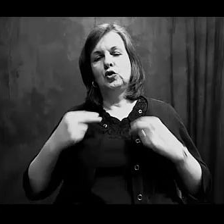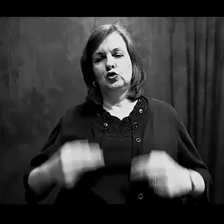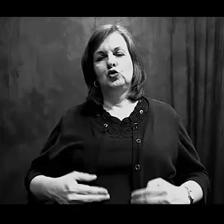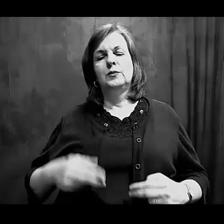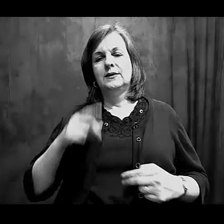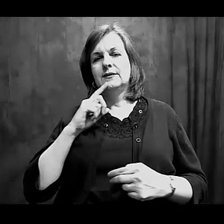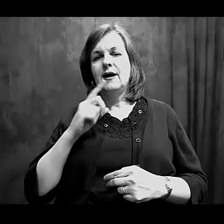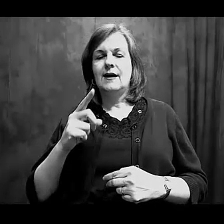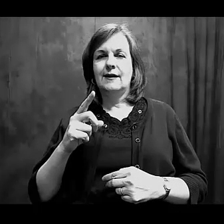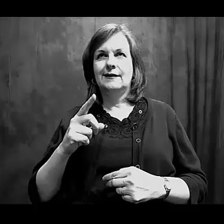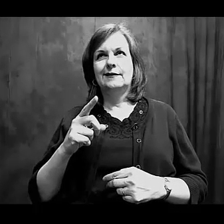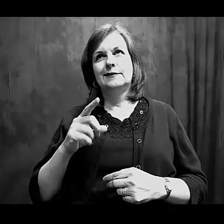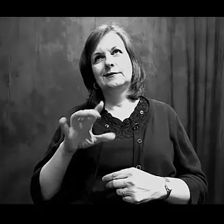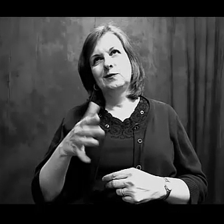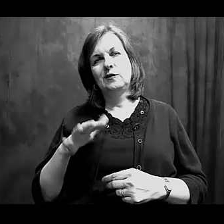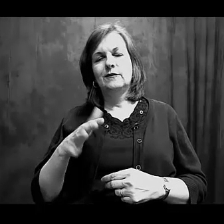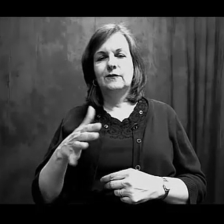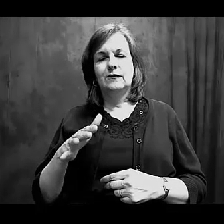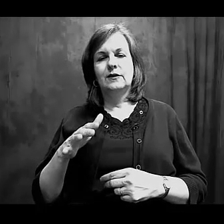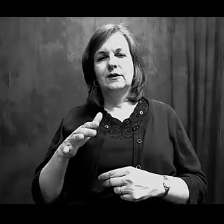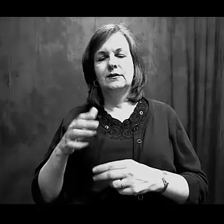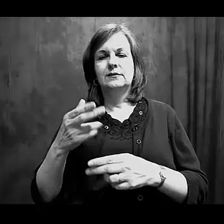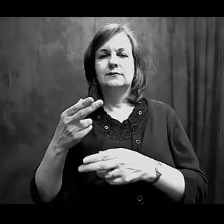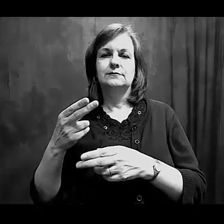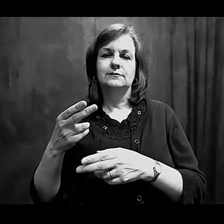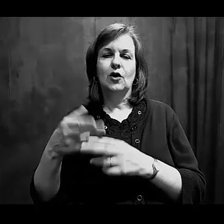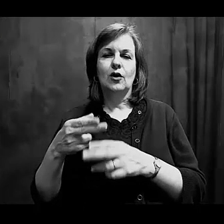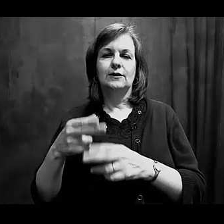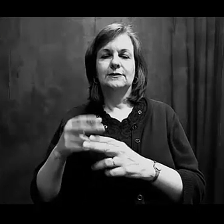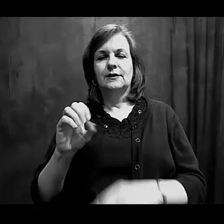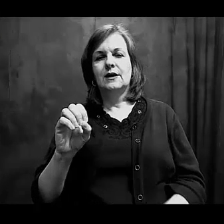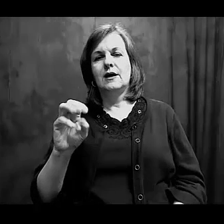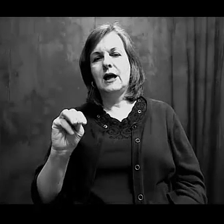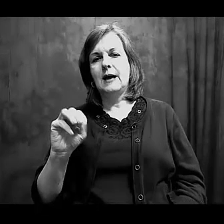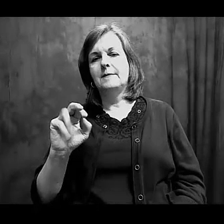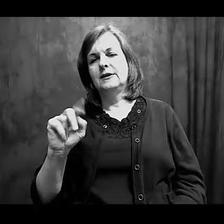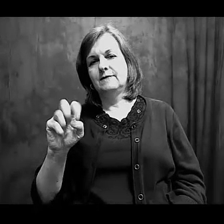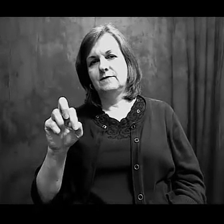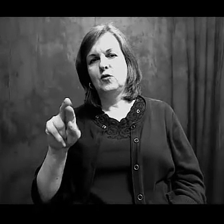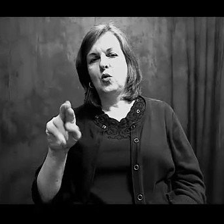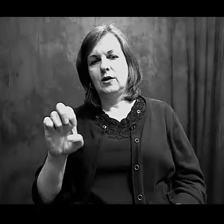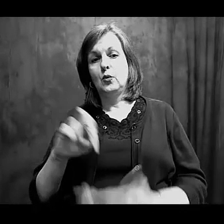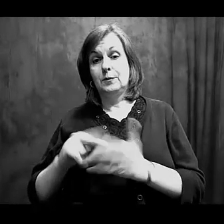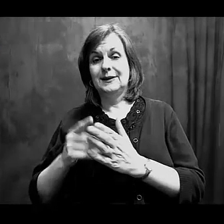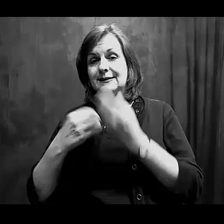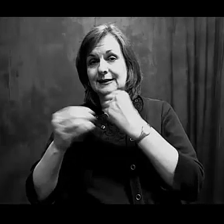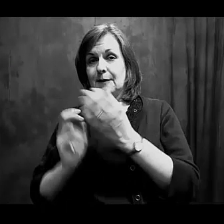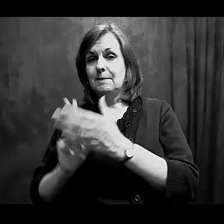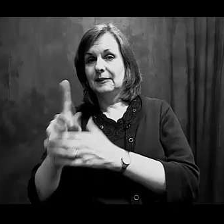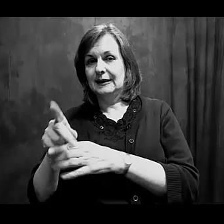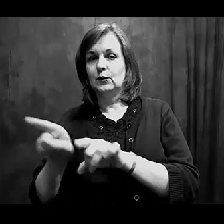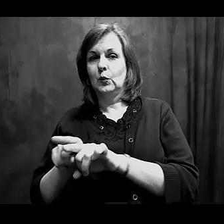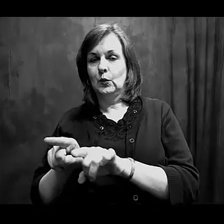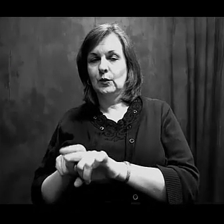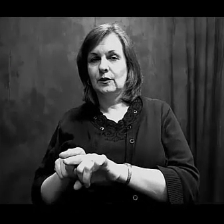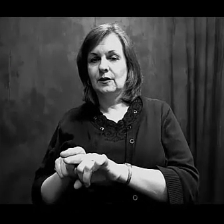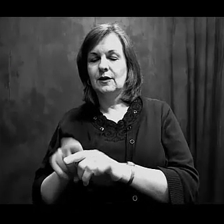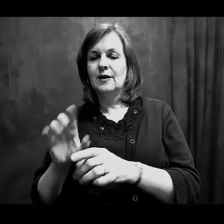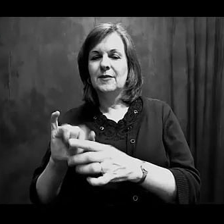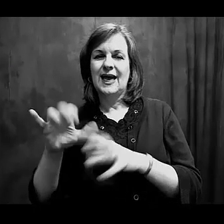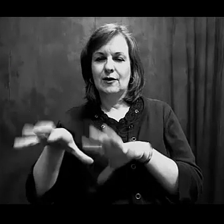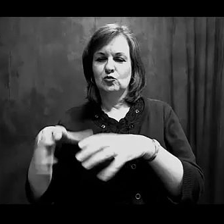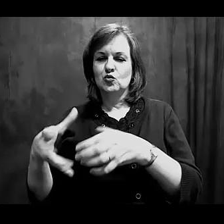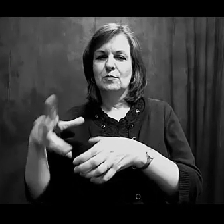most humans are at least in some fashion directly or indirectly eating plants as well. But this puts us into